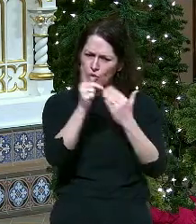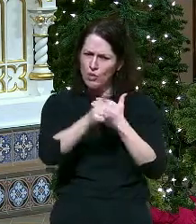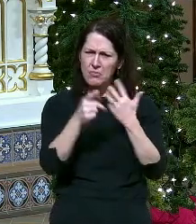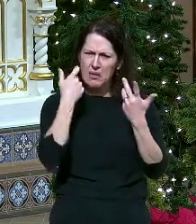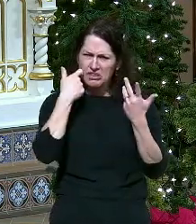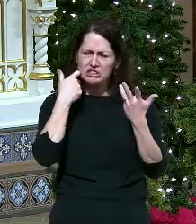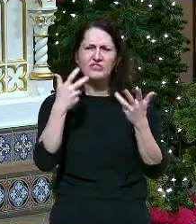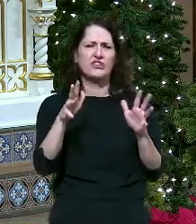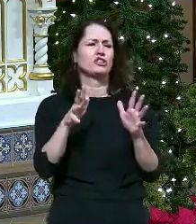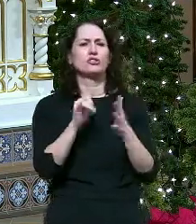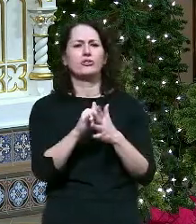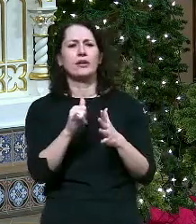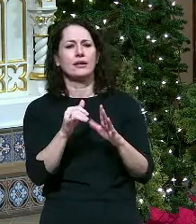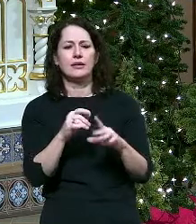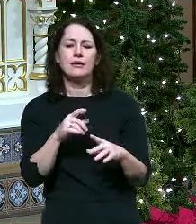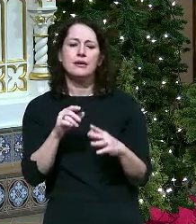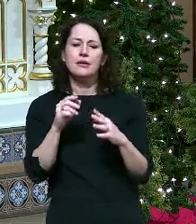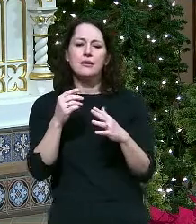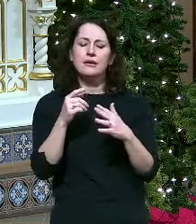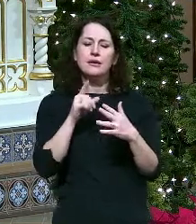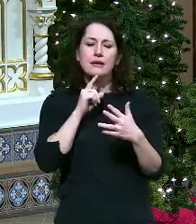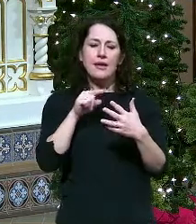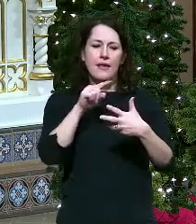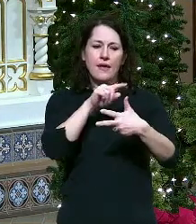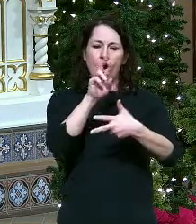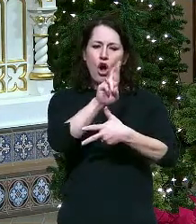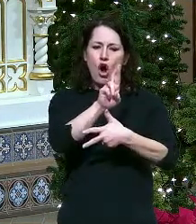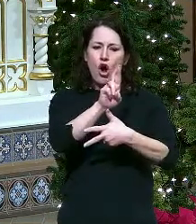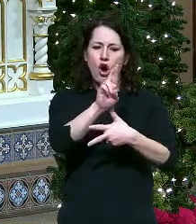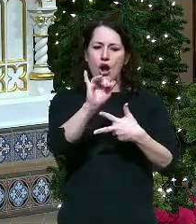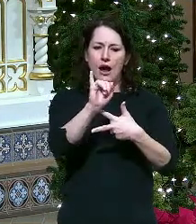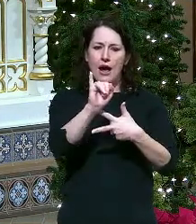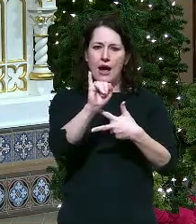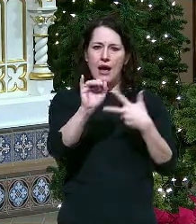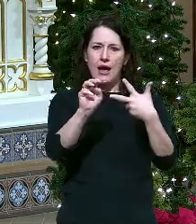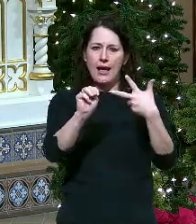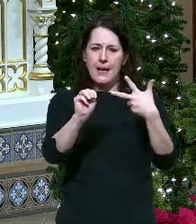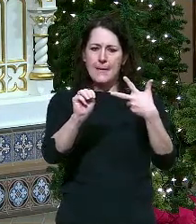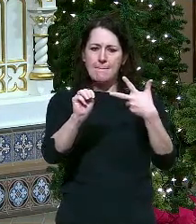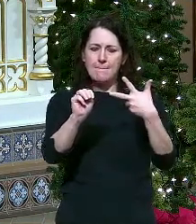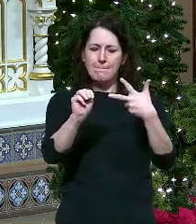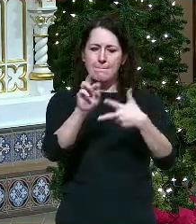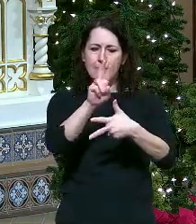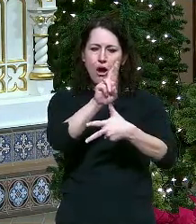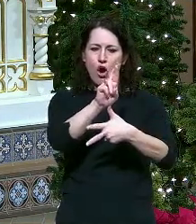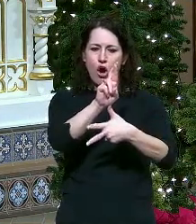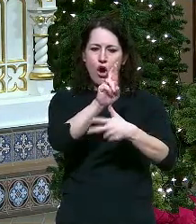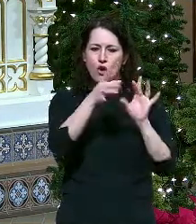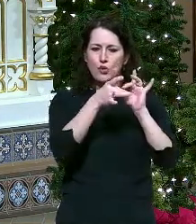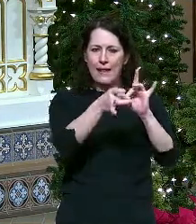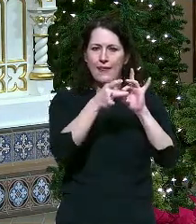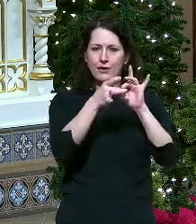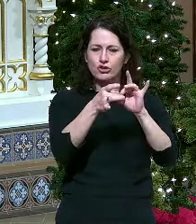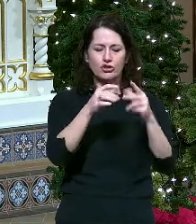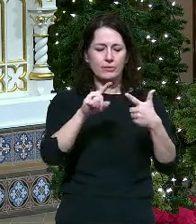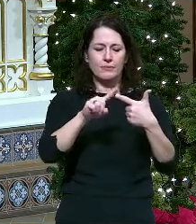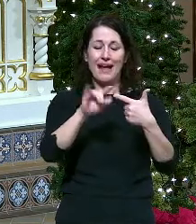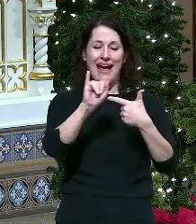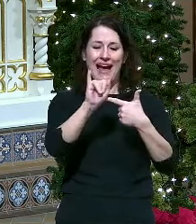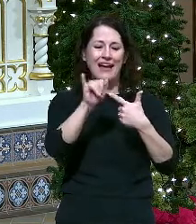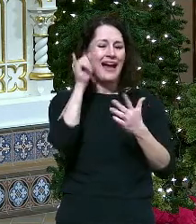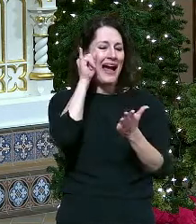was R.I.M. relationship,